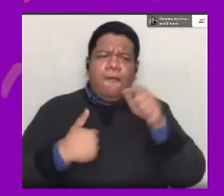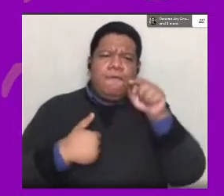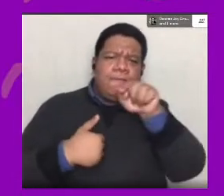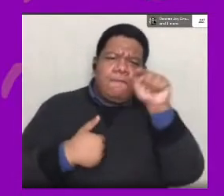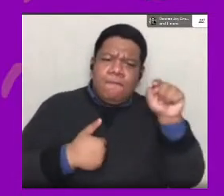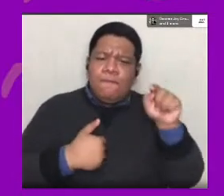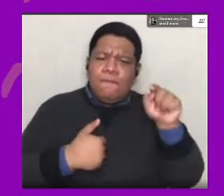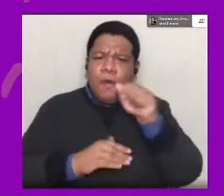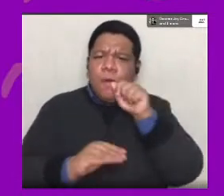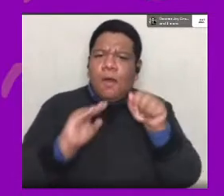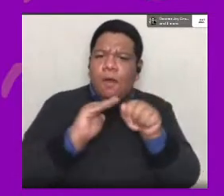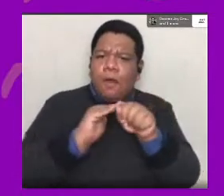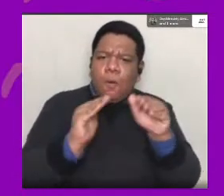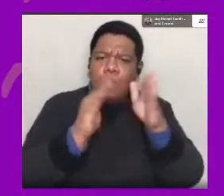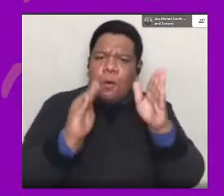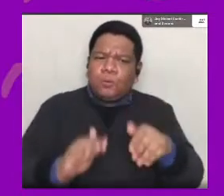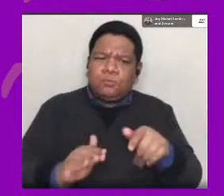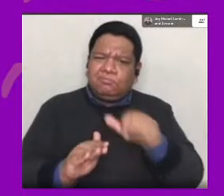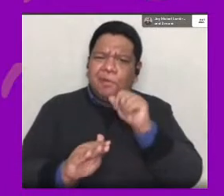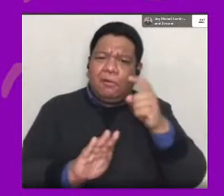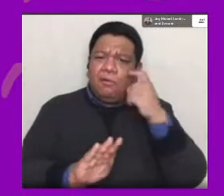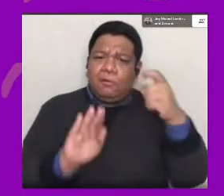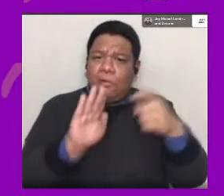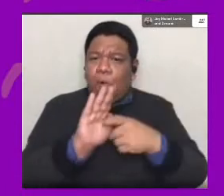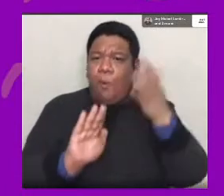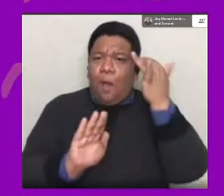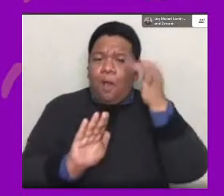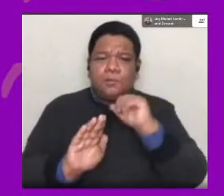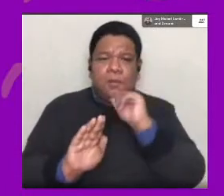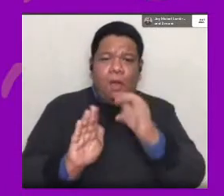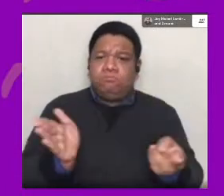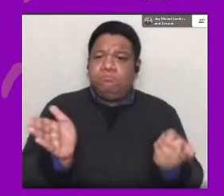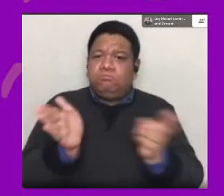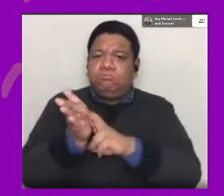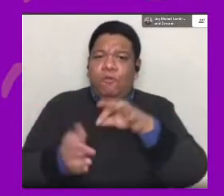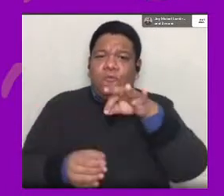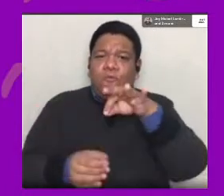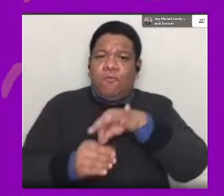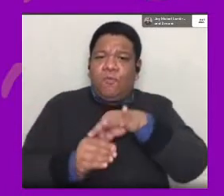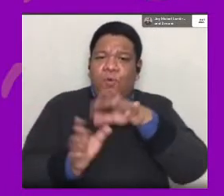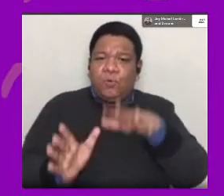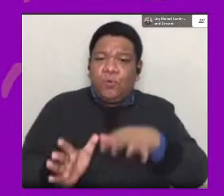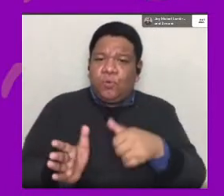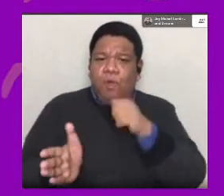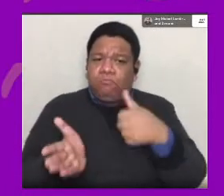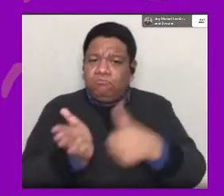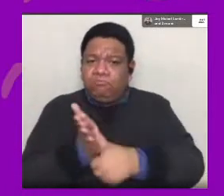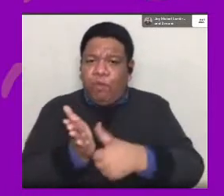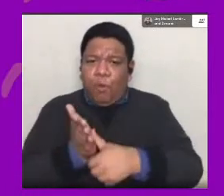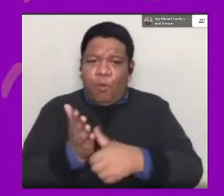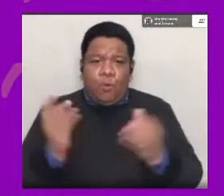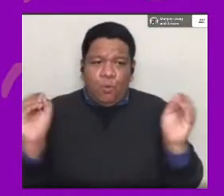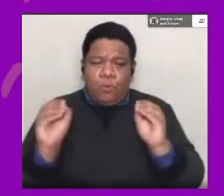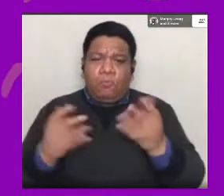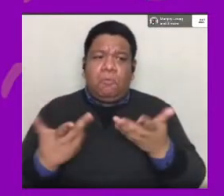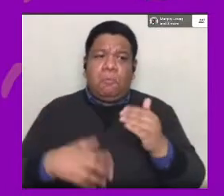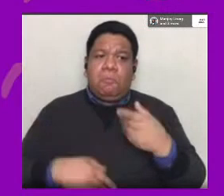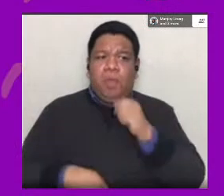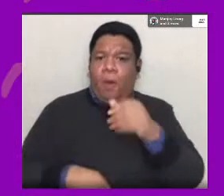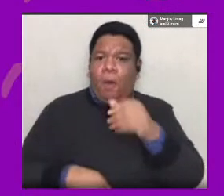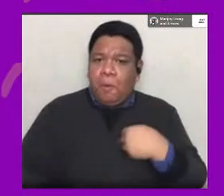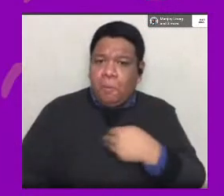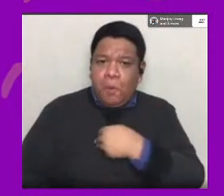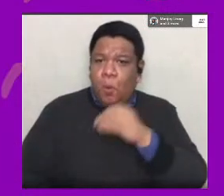not recognized because they are not registered voters or members of homeowner association or